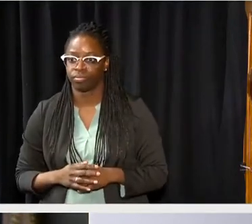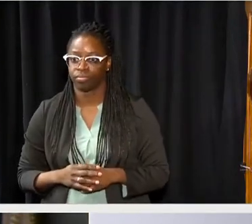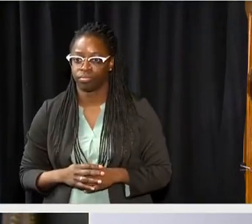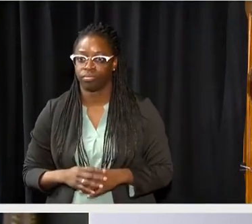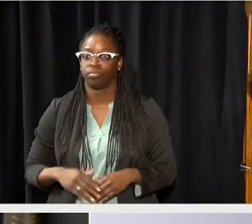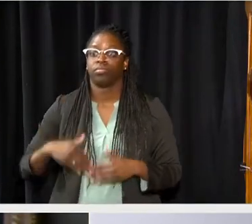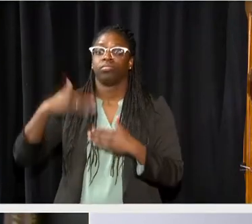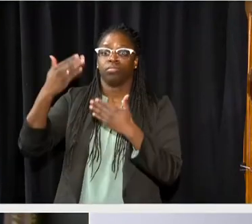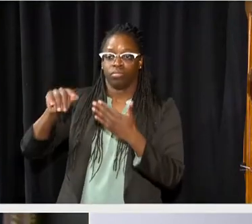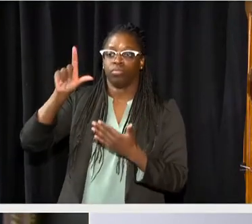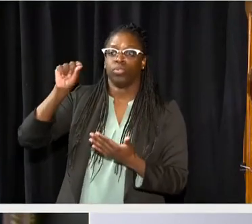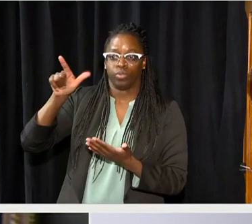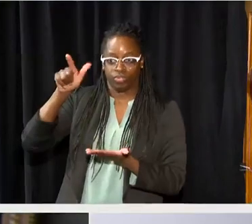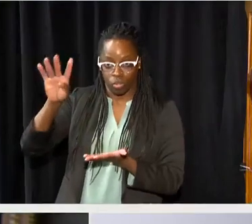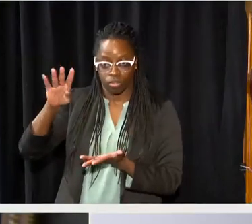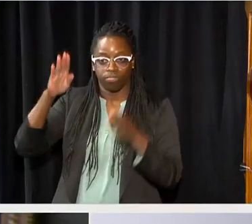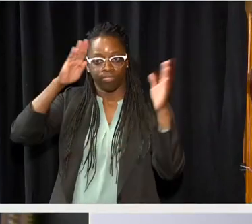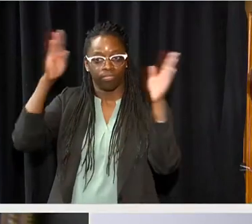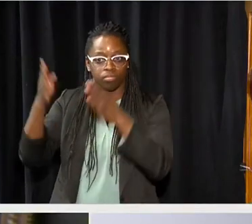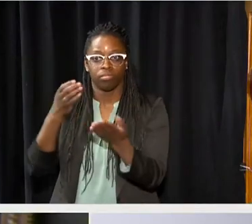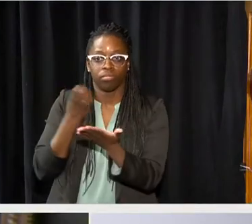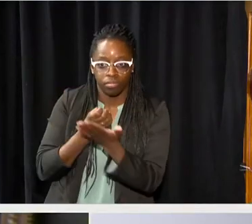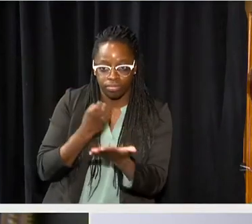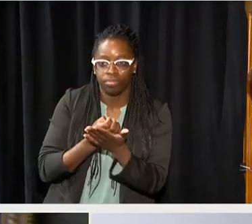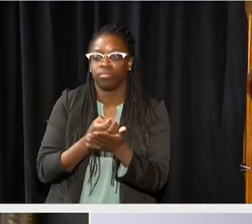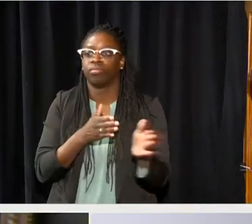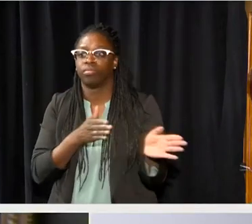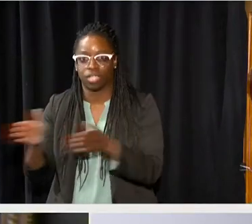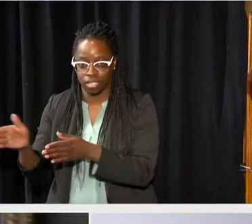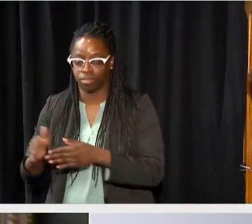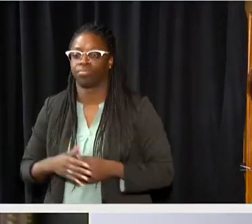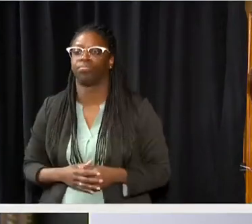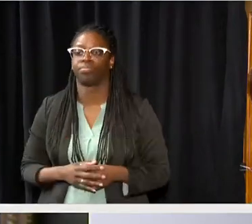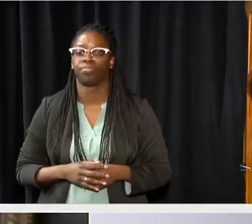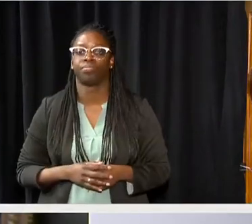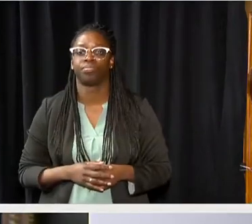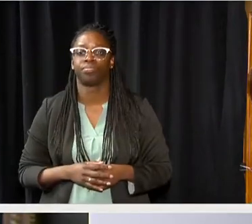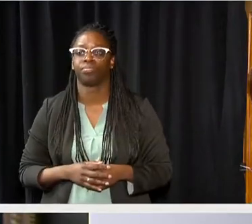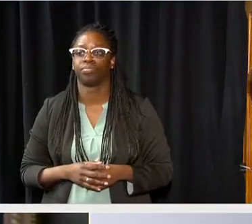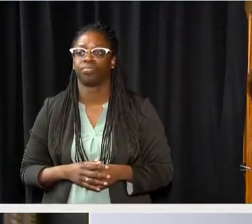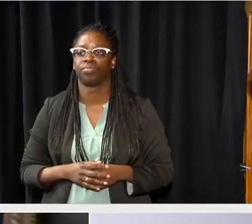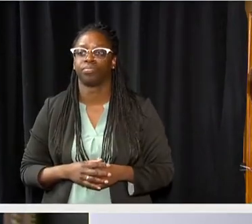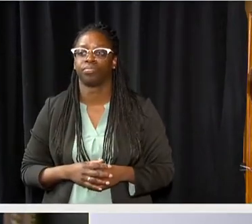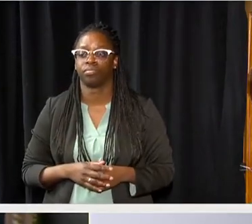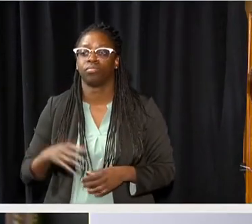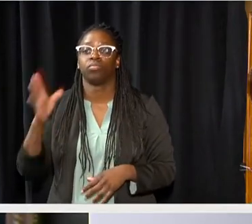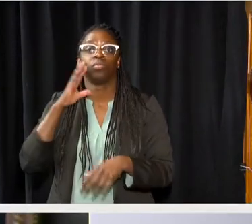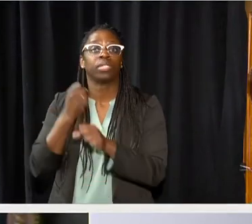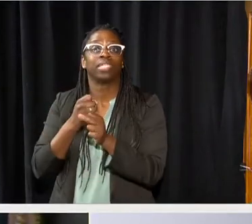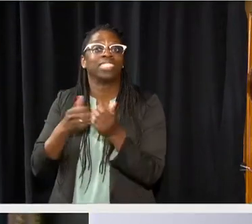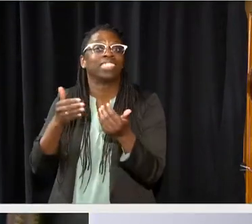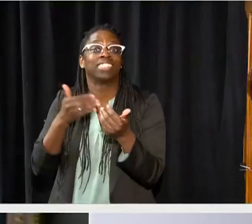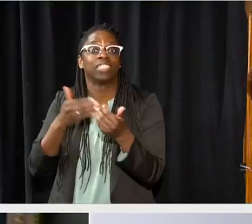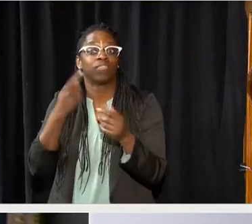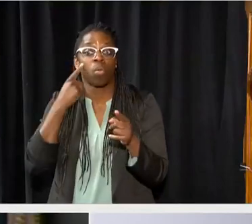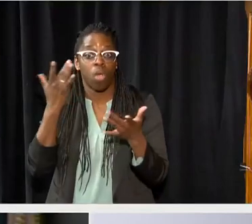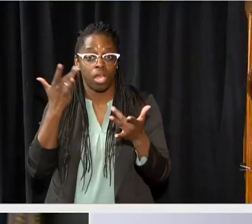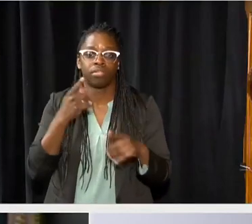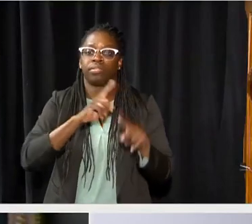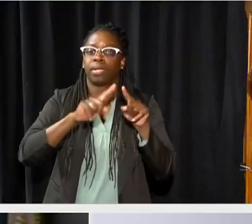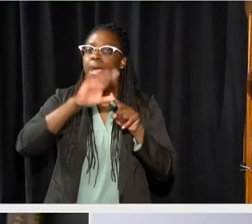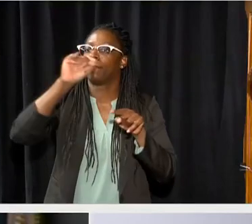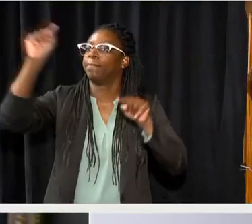This year ahead, we'll also put our new economic development plan into action. We're going to make it easier for companies of all sizes to